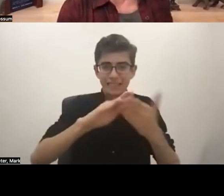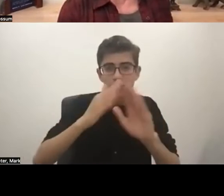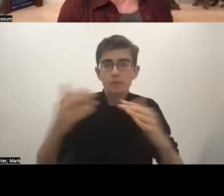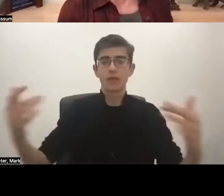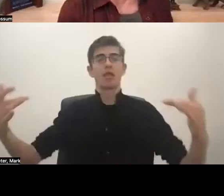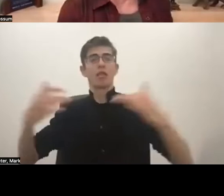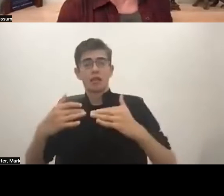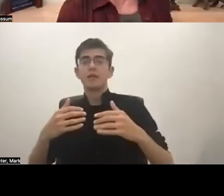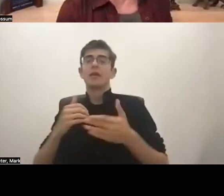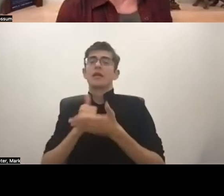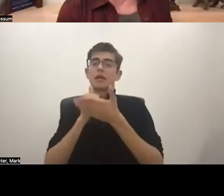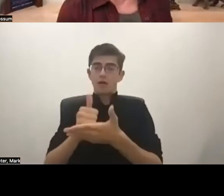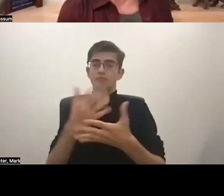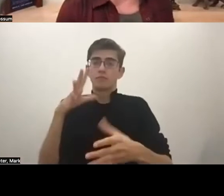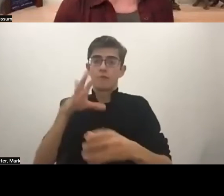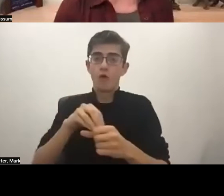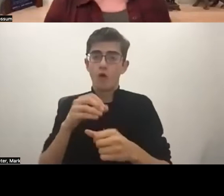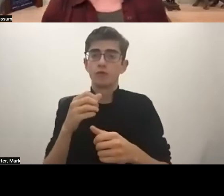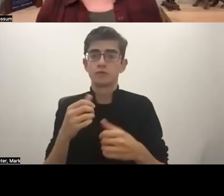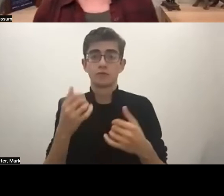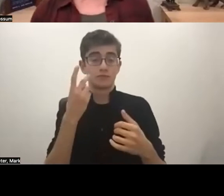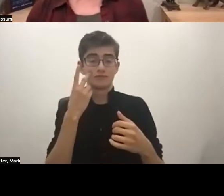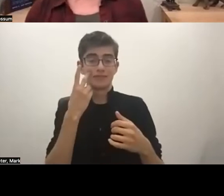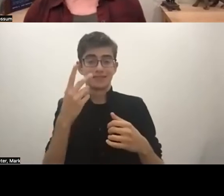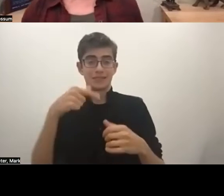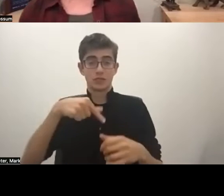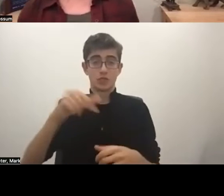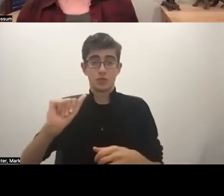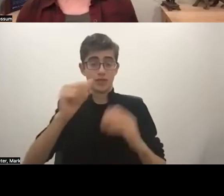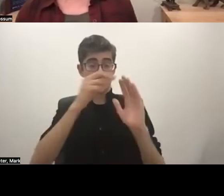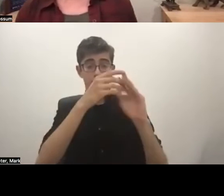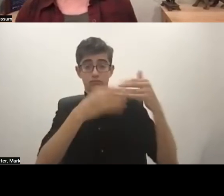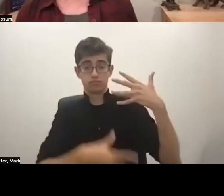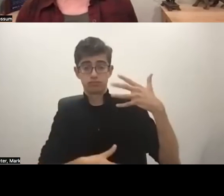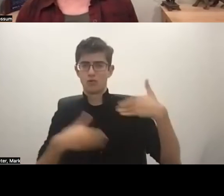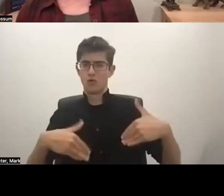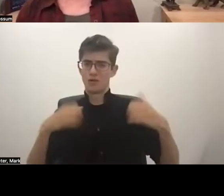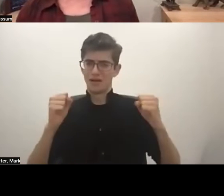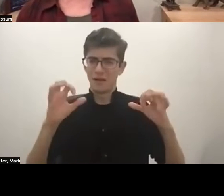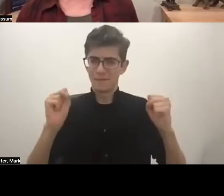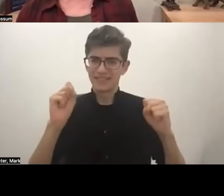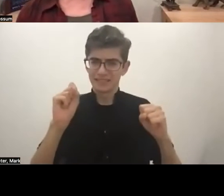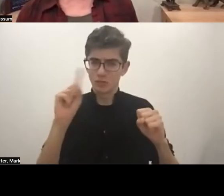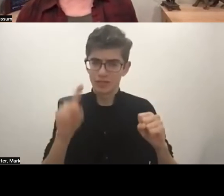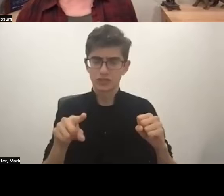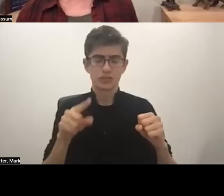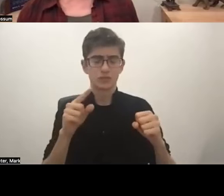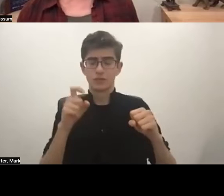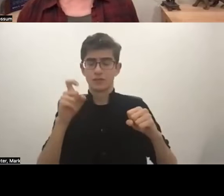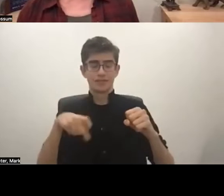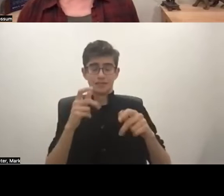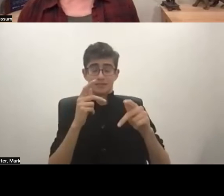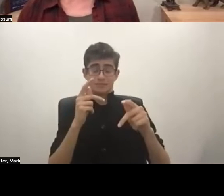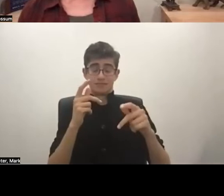and important questions right now. I'm just kind of like scanning the chat, and these are really, really important questions, and we're going to have to figure them